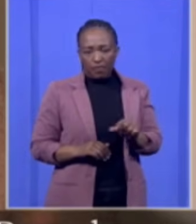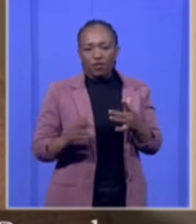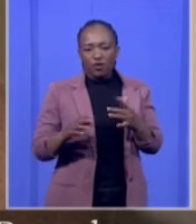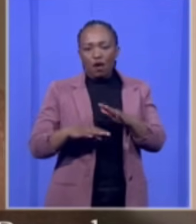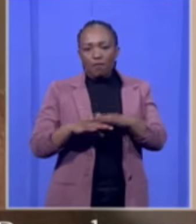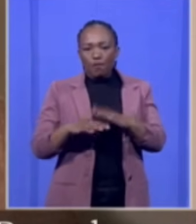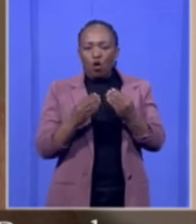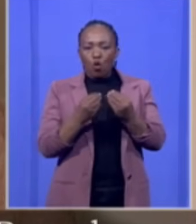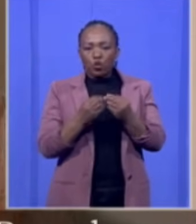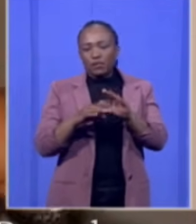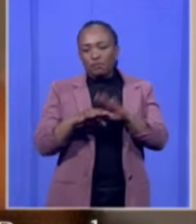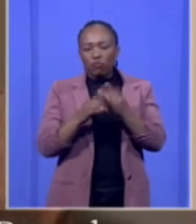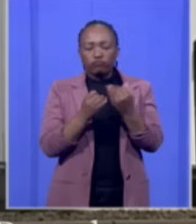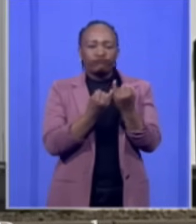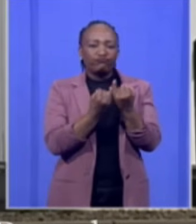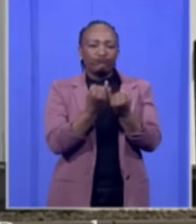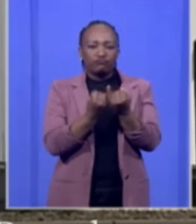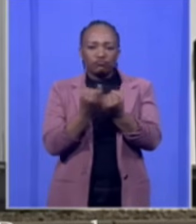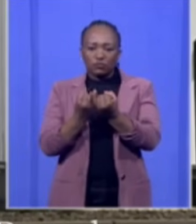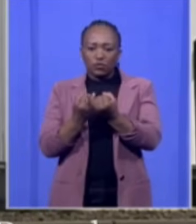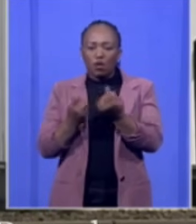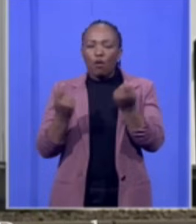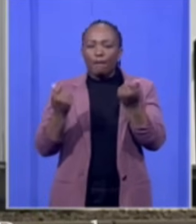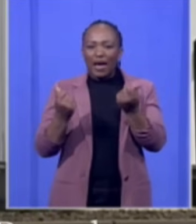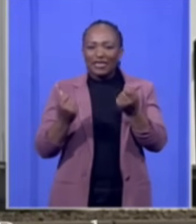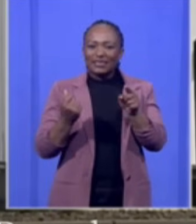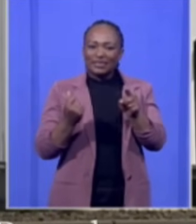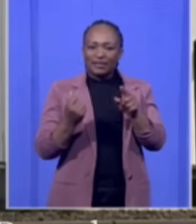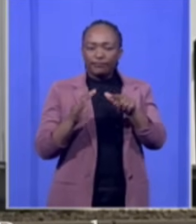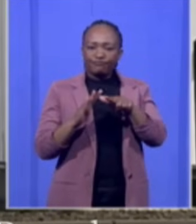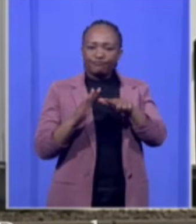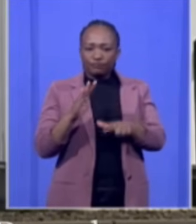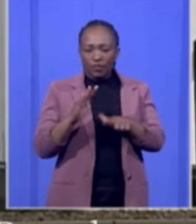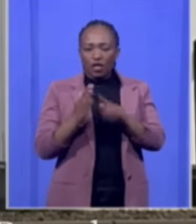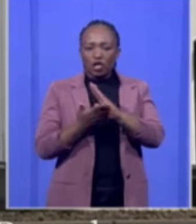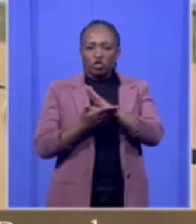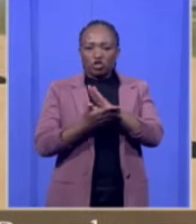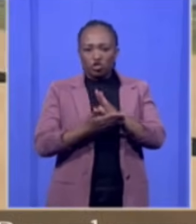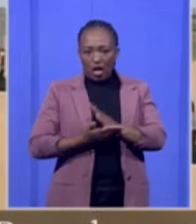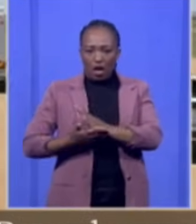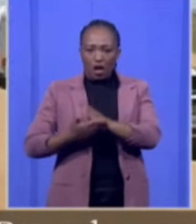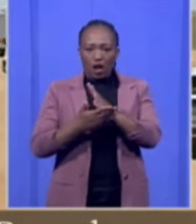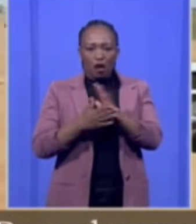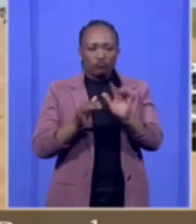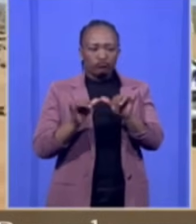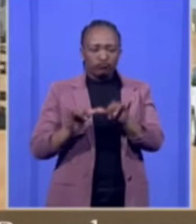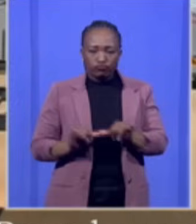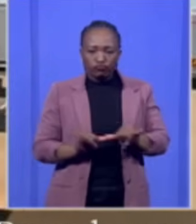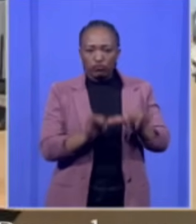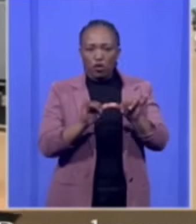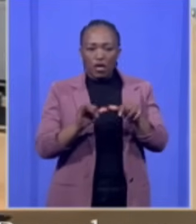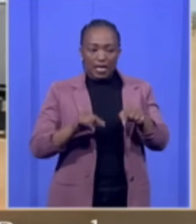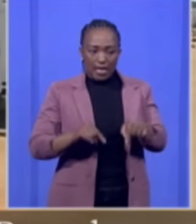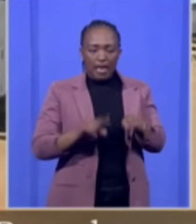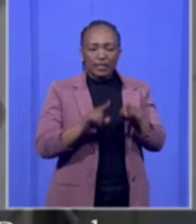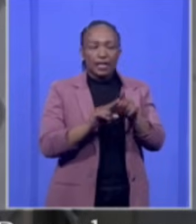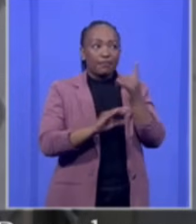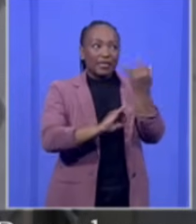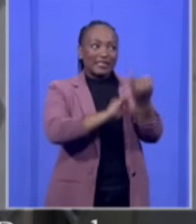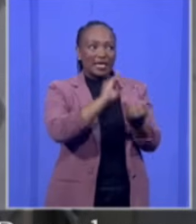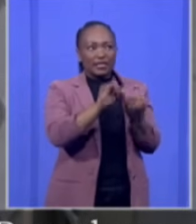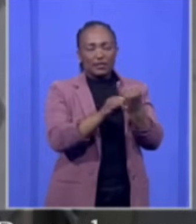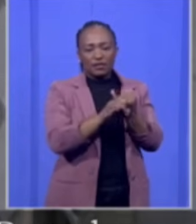more competitively, well priced, and they are able to have a greater share of the market domestically and internationally. And this is how we